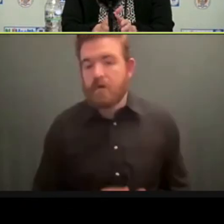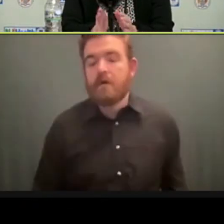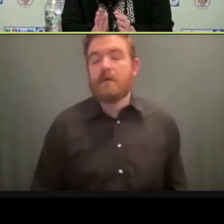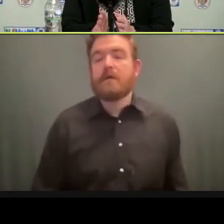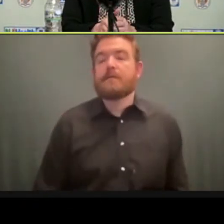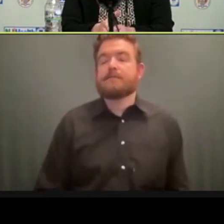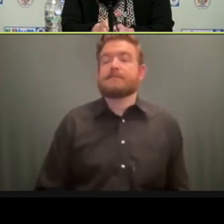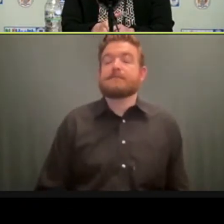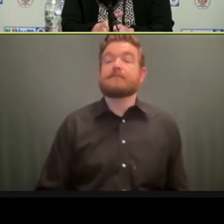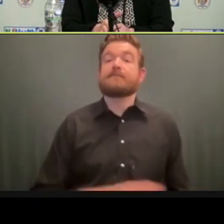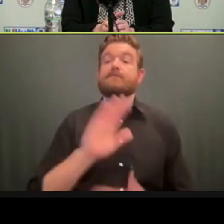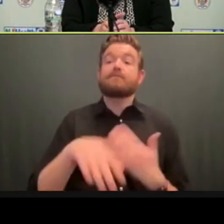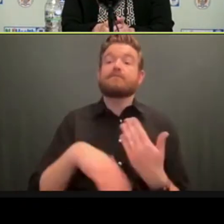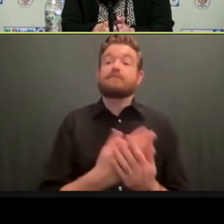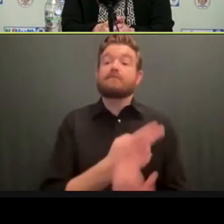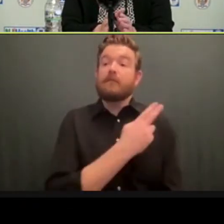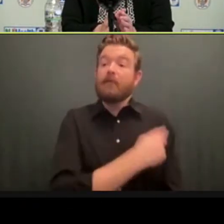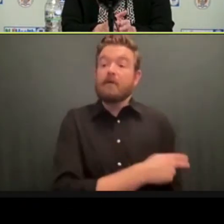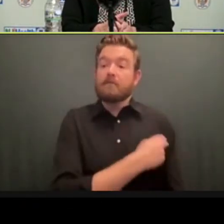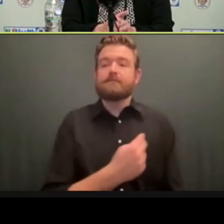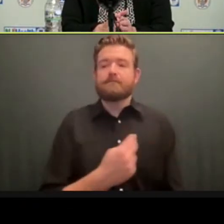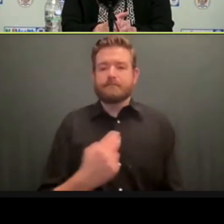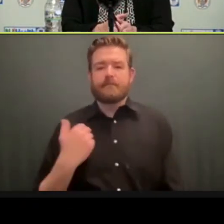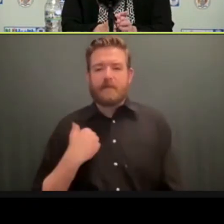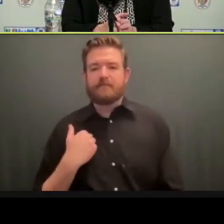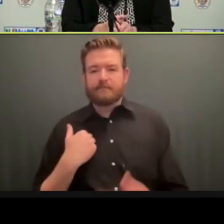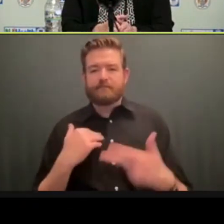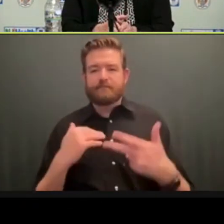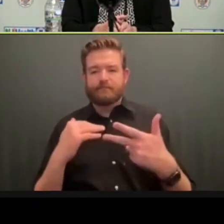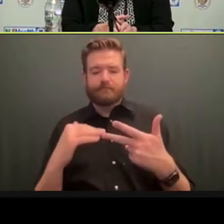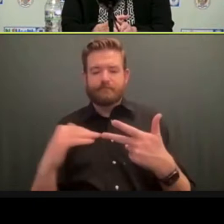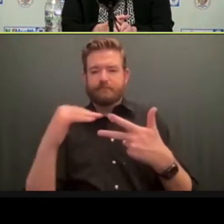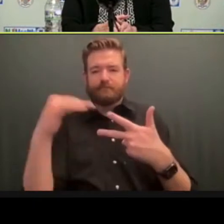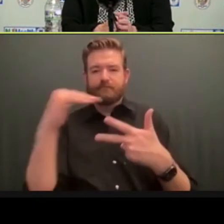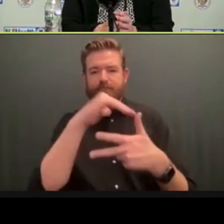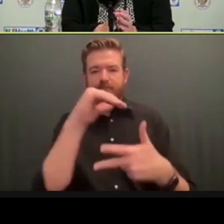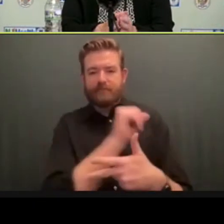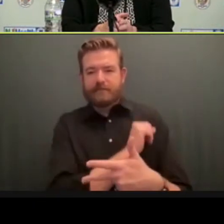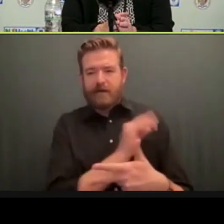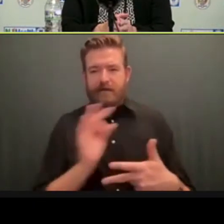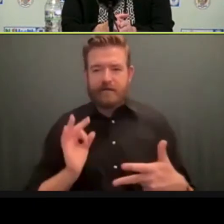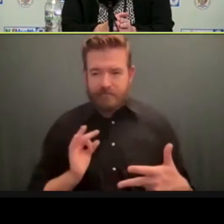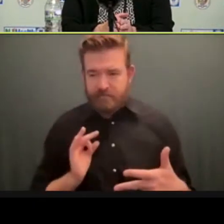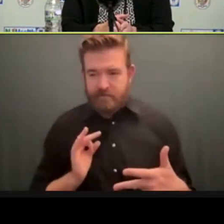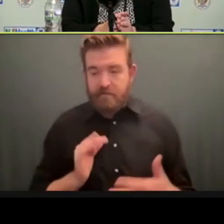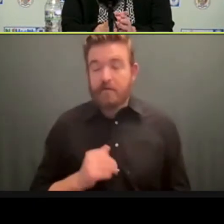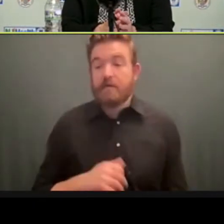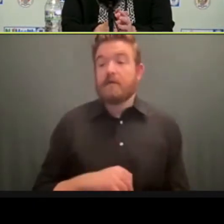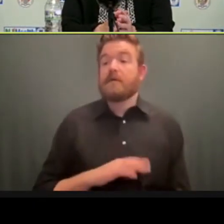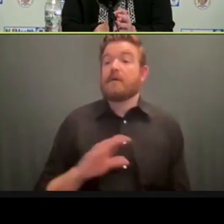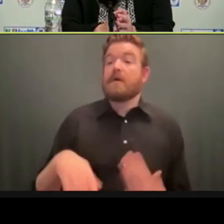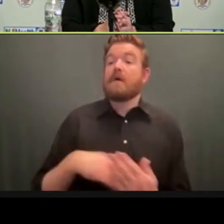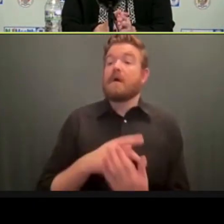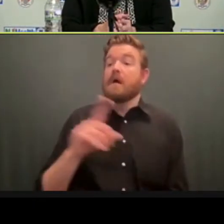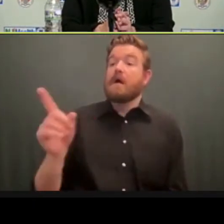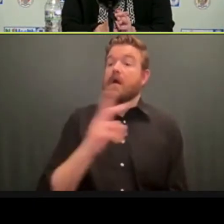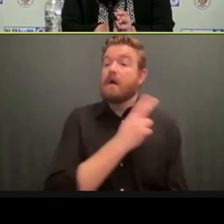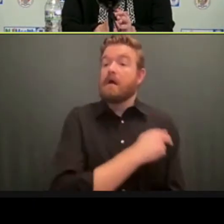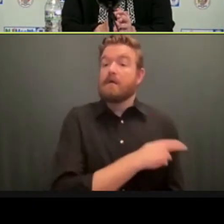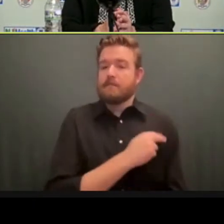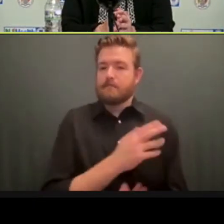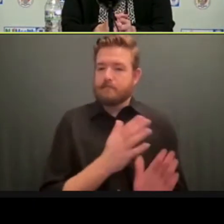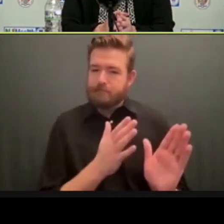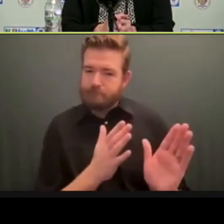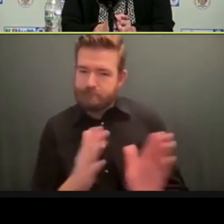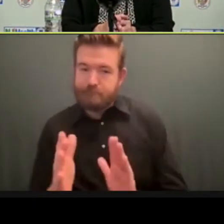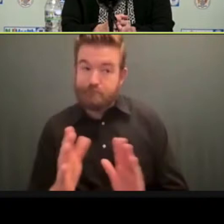conventional contingency and crisis staffing, and all of them are planning for a 30% decrease